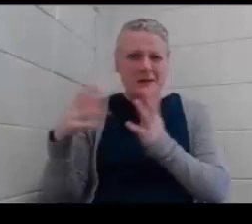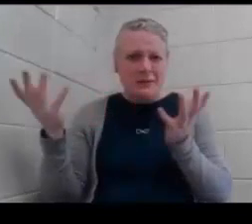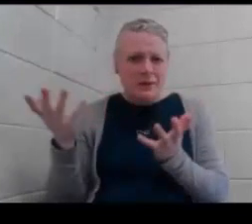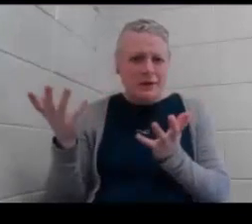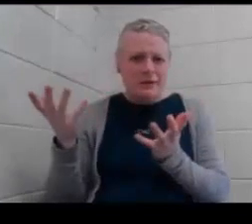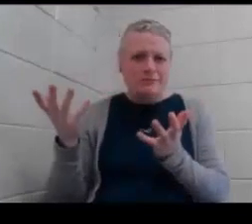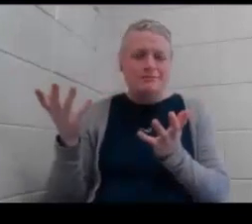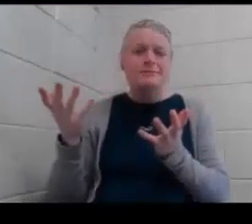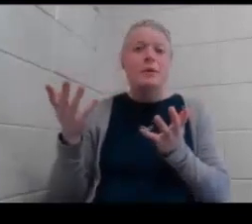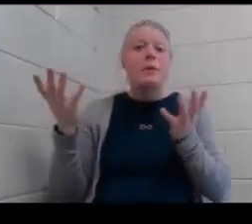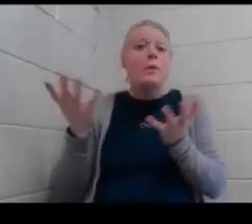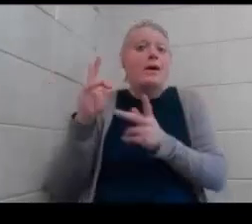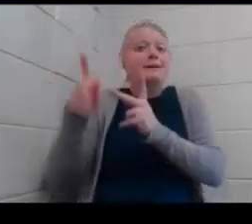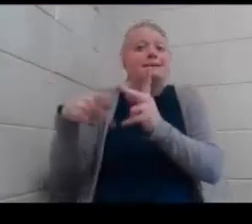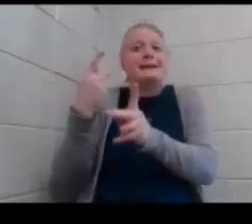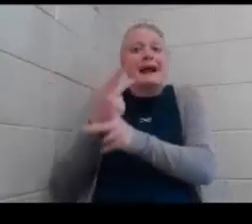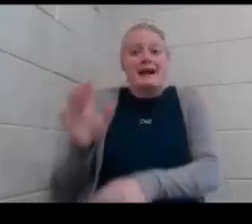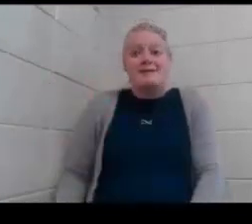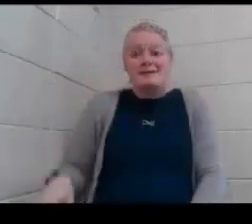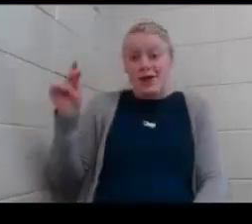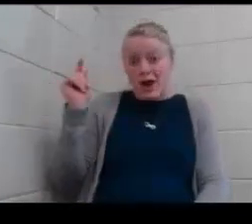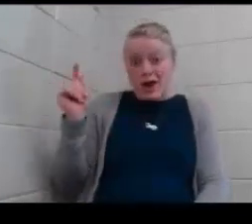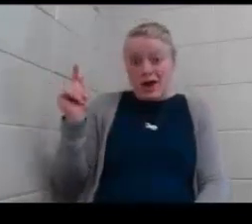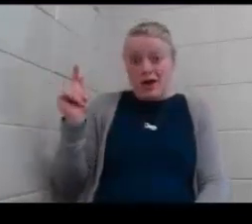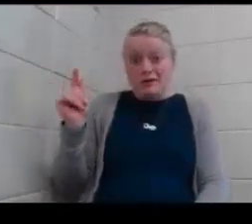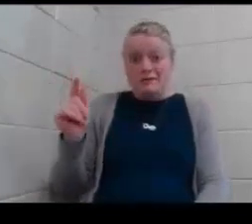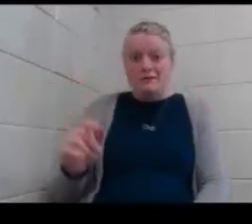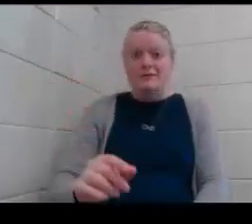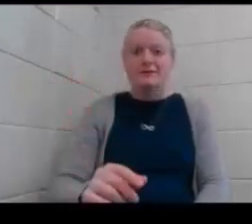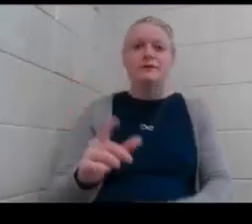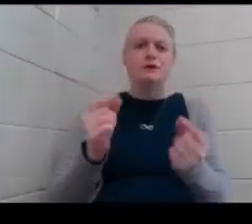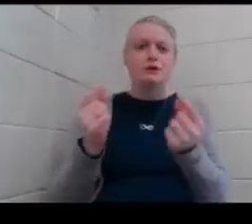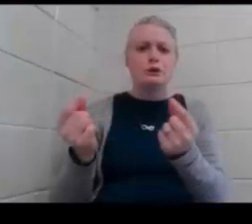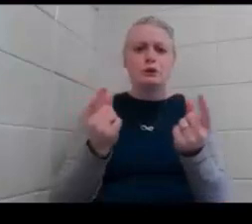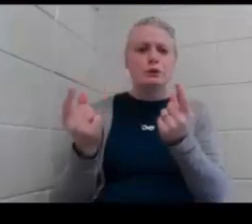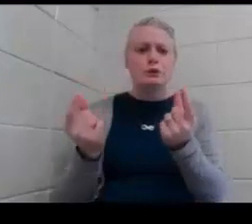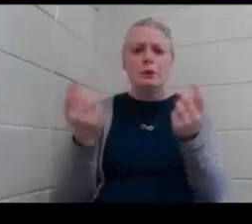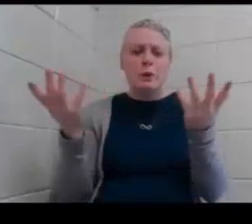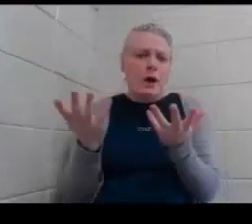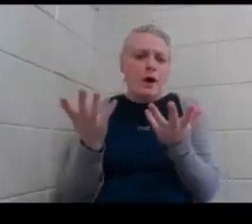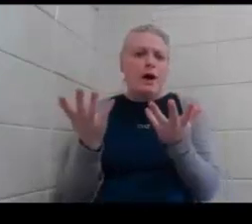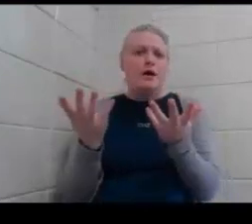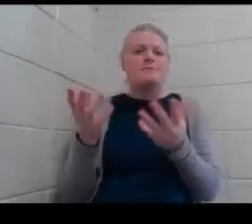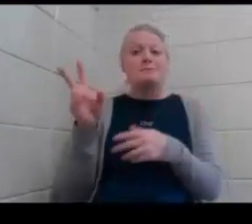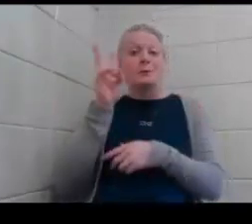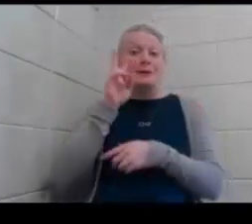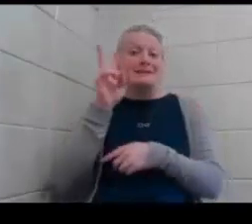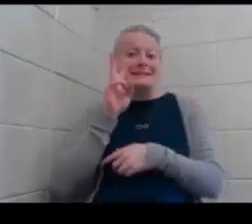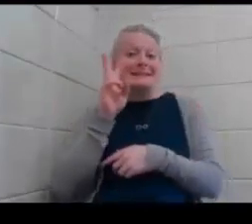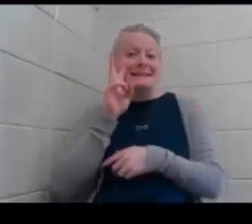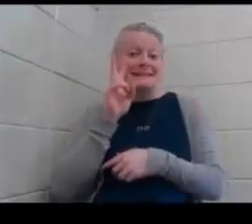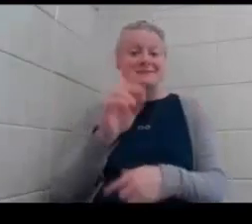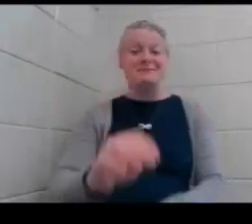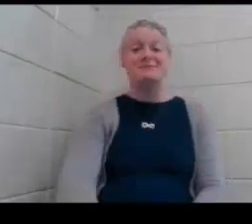Greyhound. What does that mean? It means what kind of dog this is, what